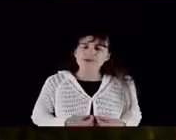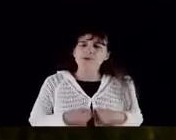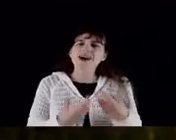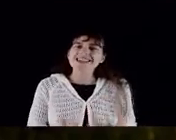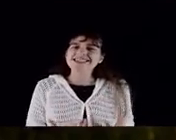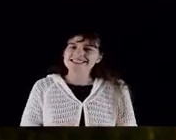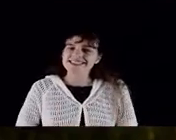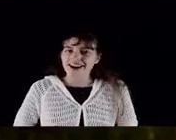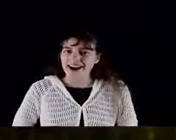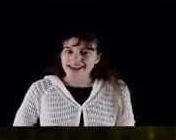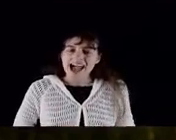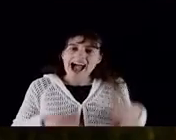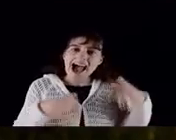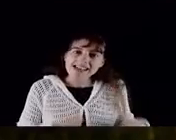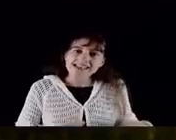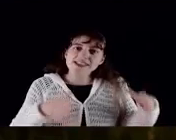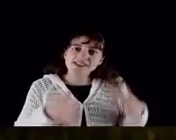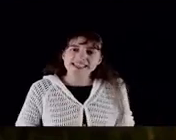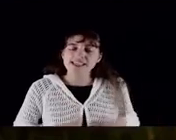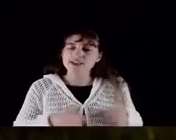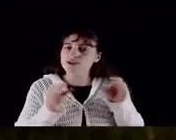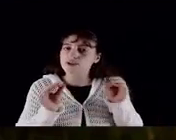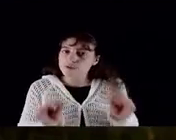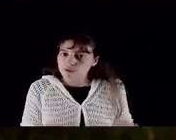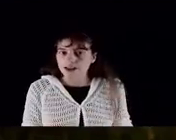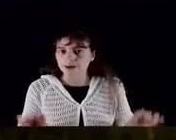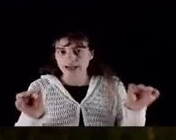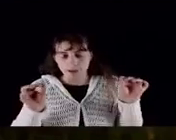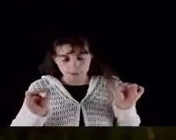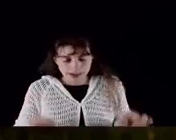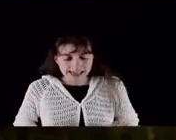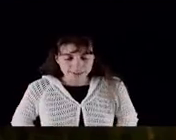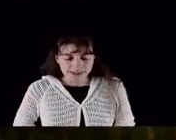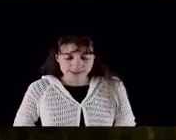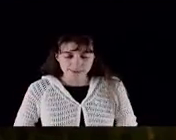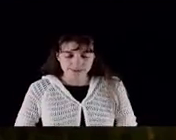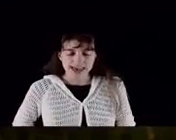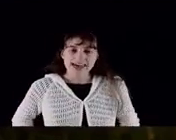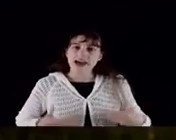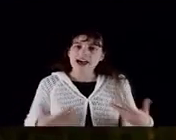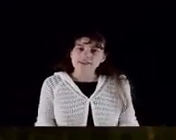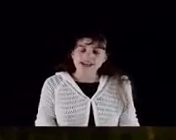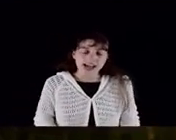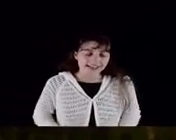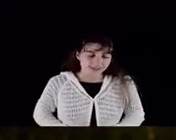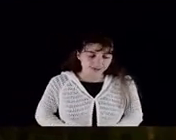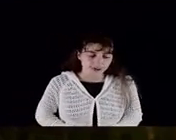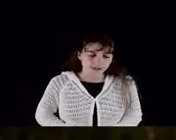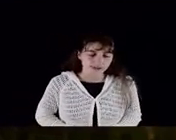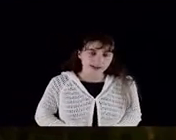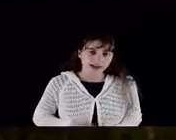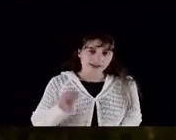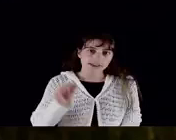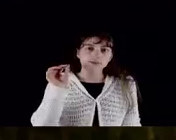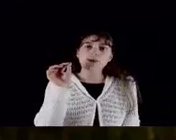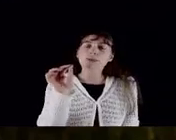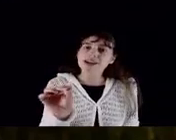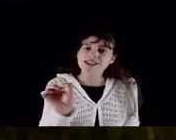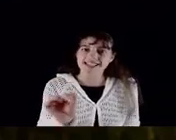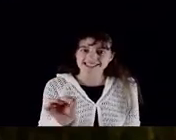more precious to God as they are seeking to follow and obey the principles that heaven has sent forth. They are